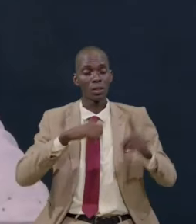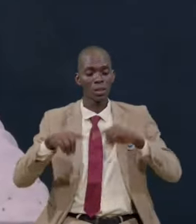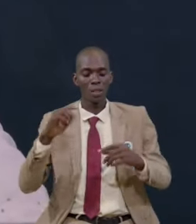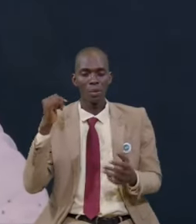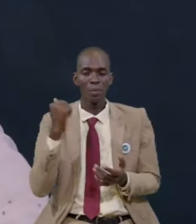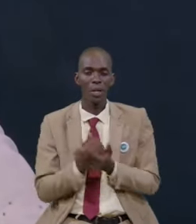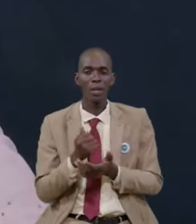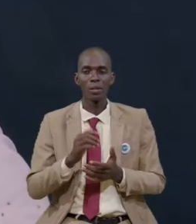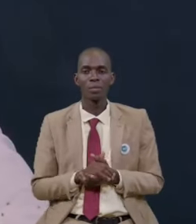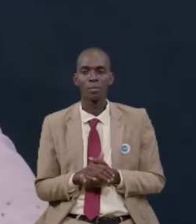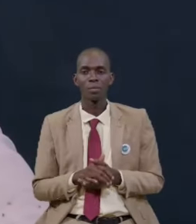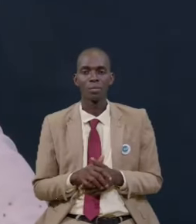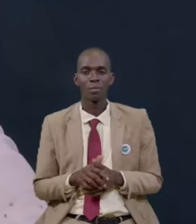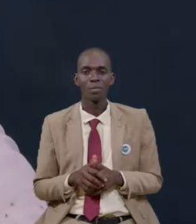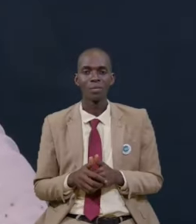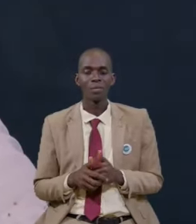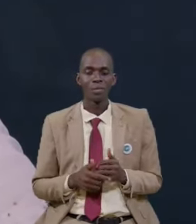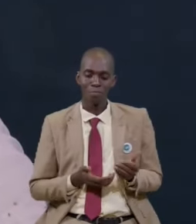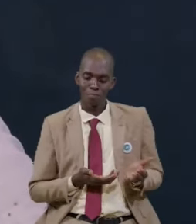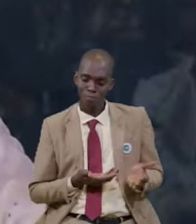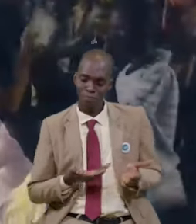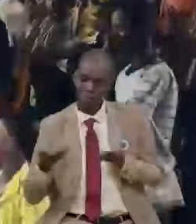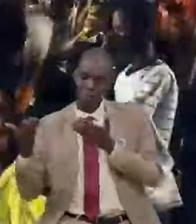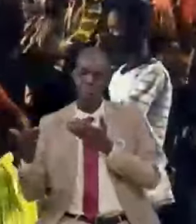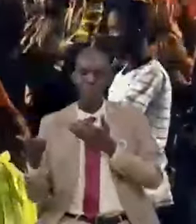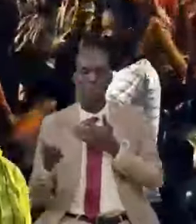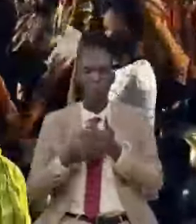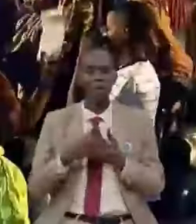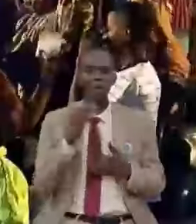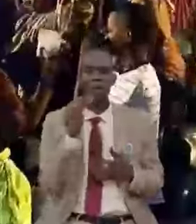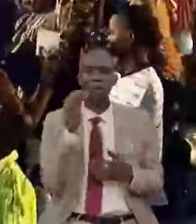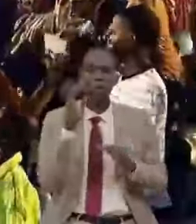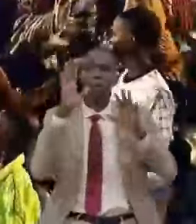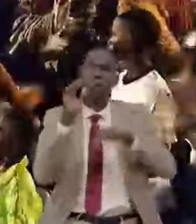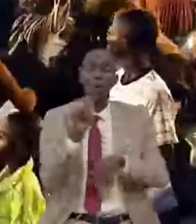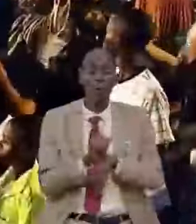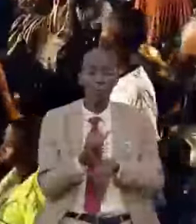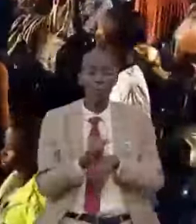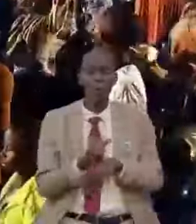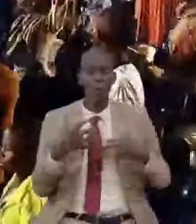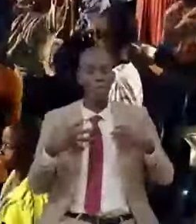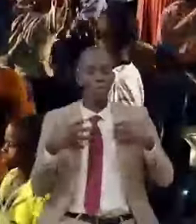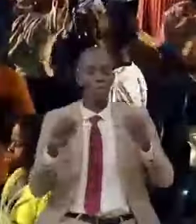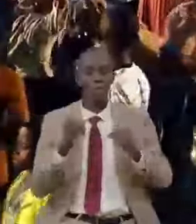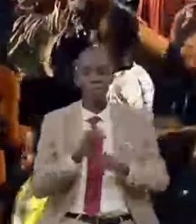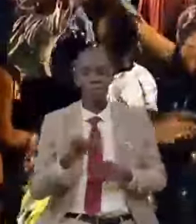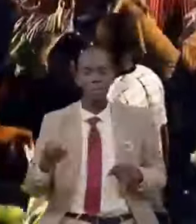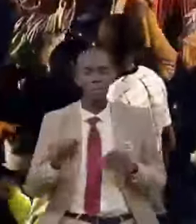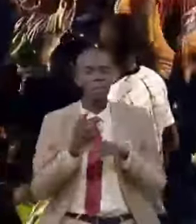Carry go. Amen. Miracle. Amen. Healing. Amen. Deliverance.